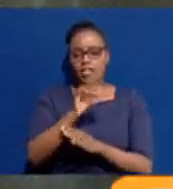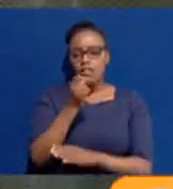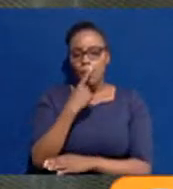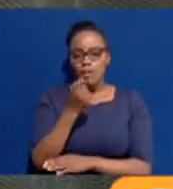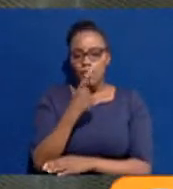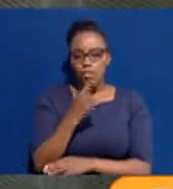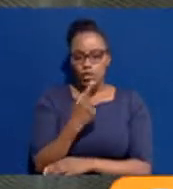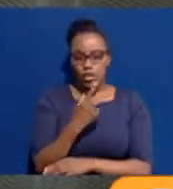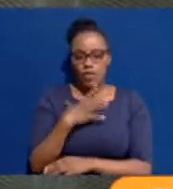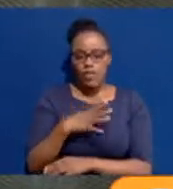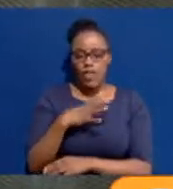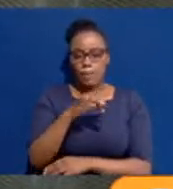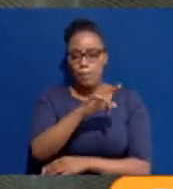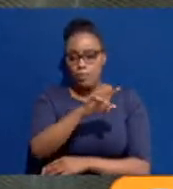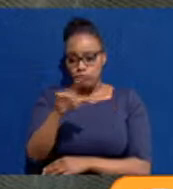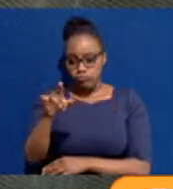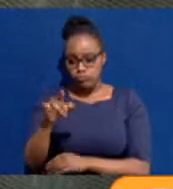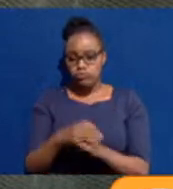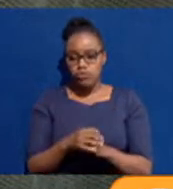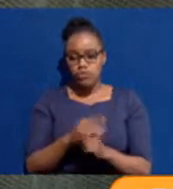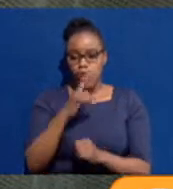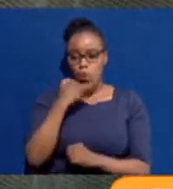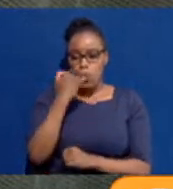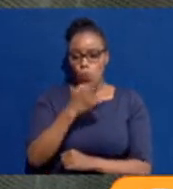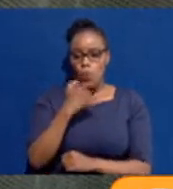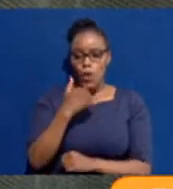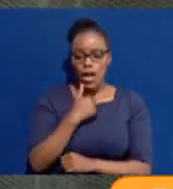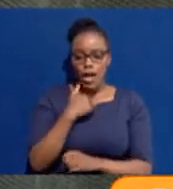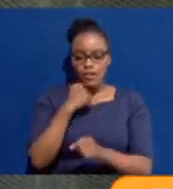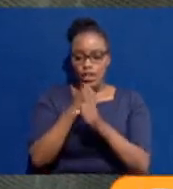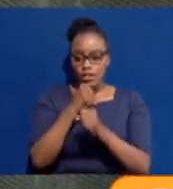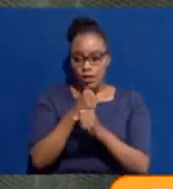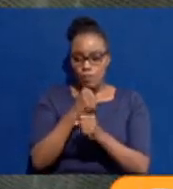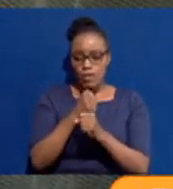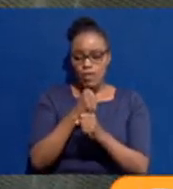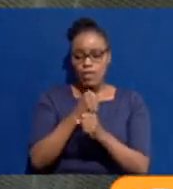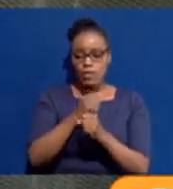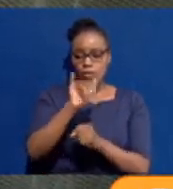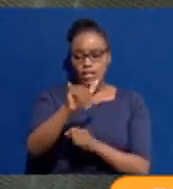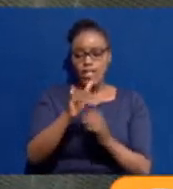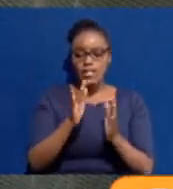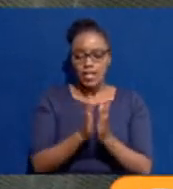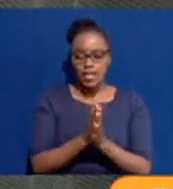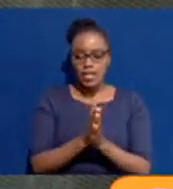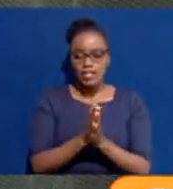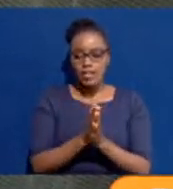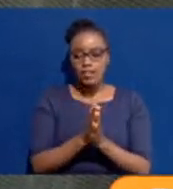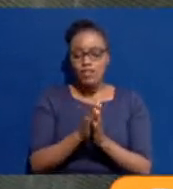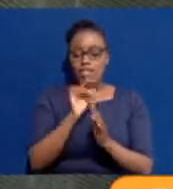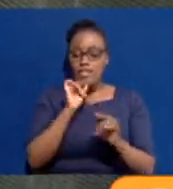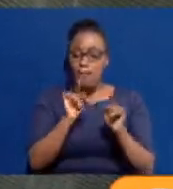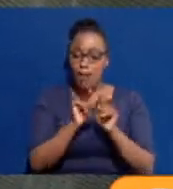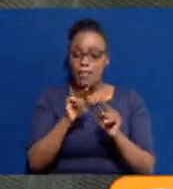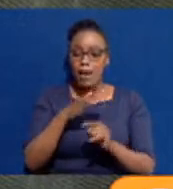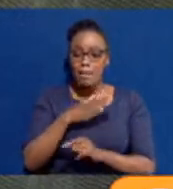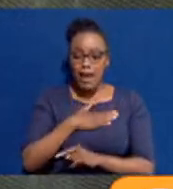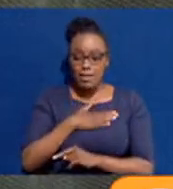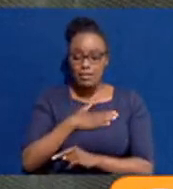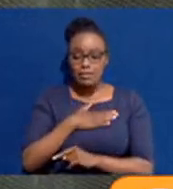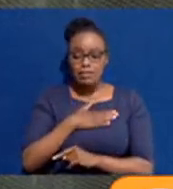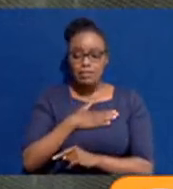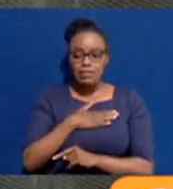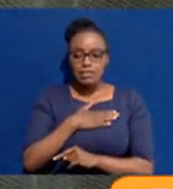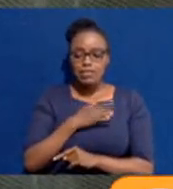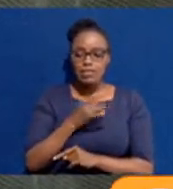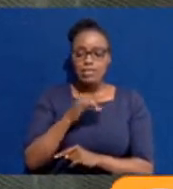Bahati mbaya ile ndugu yangu wale wa daktari alikuambia sasa ukianza kumeza